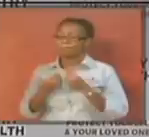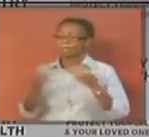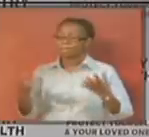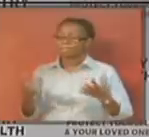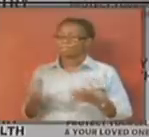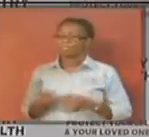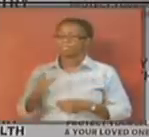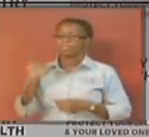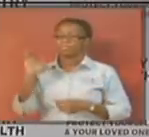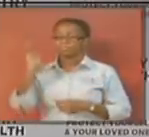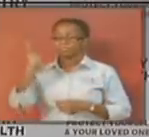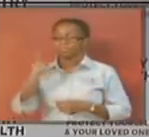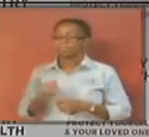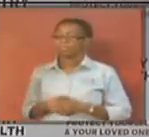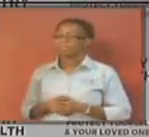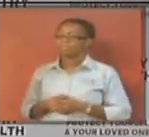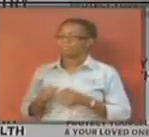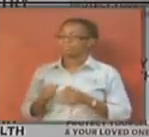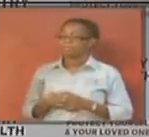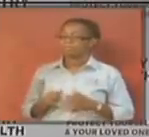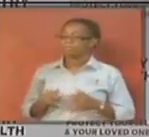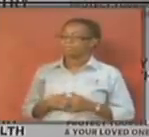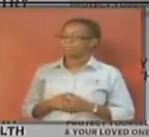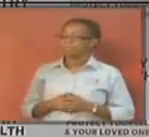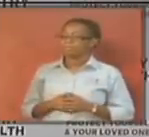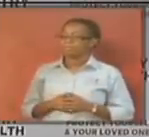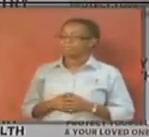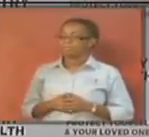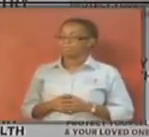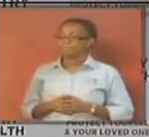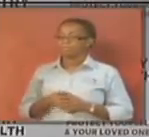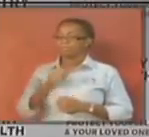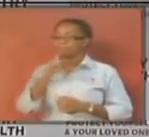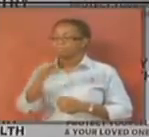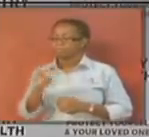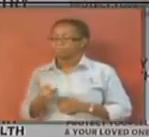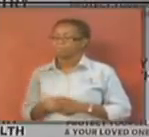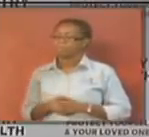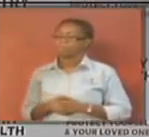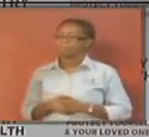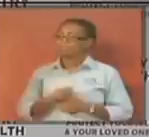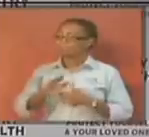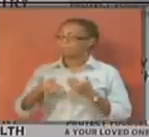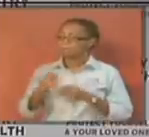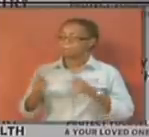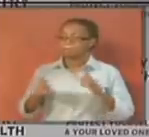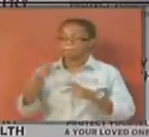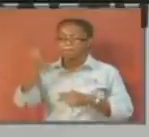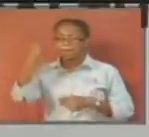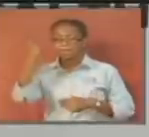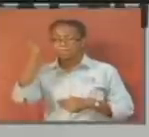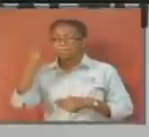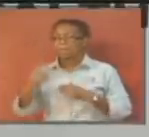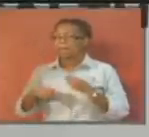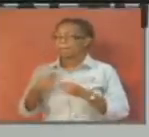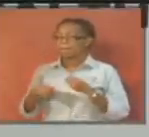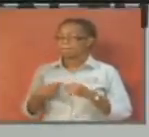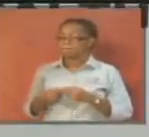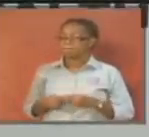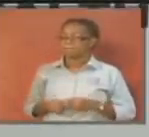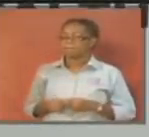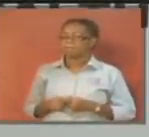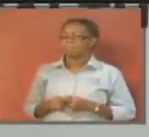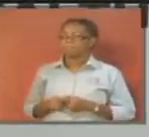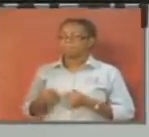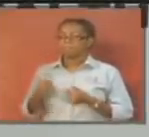And just to clarify some information for the public, the upcoming walk-in arrangements are for